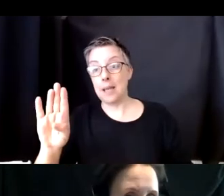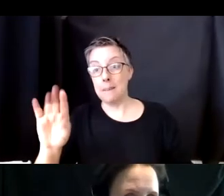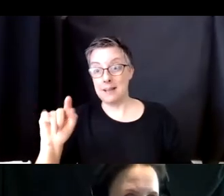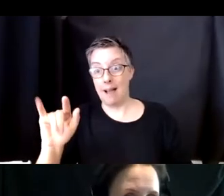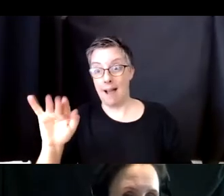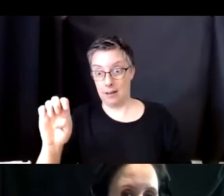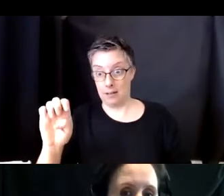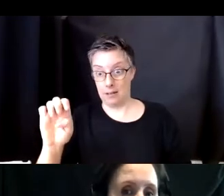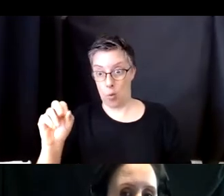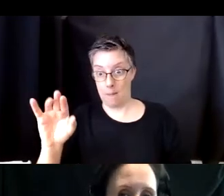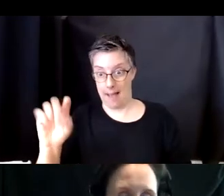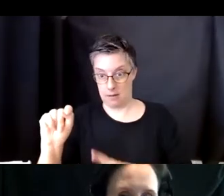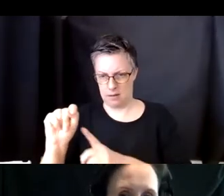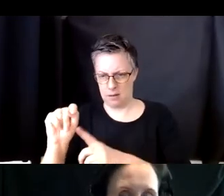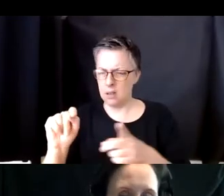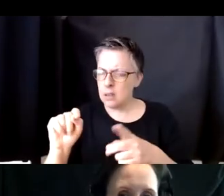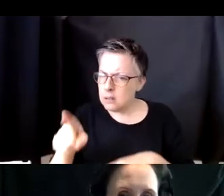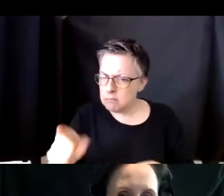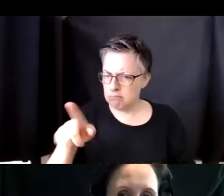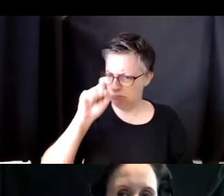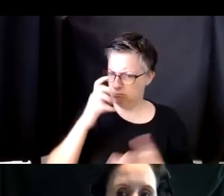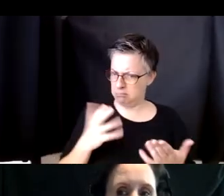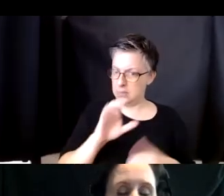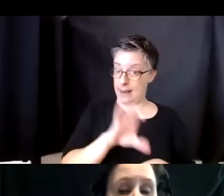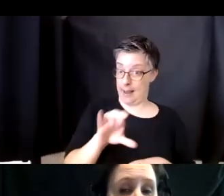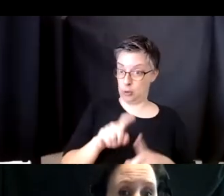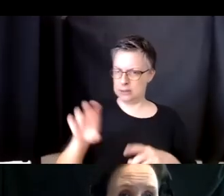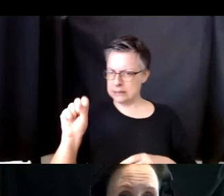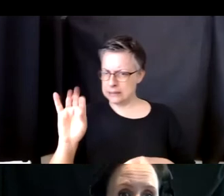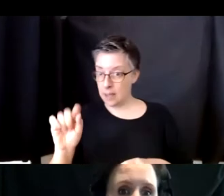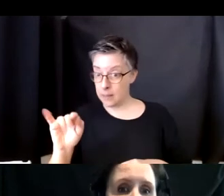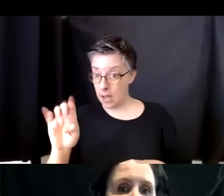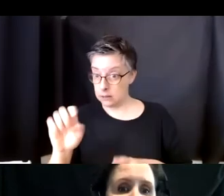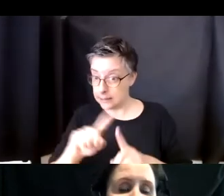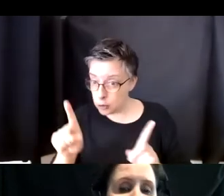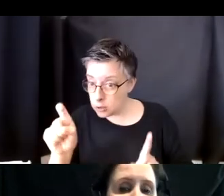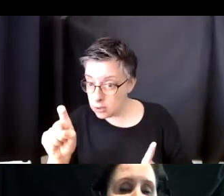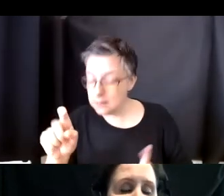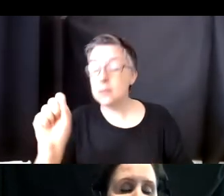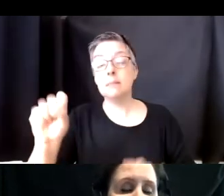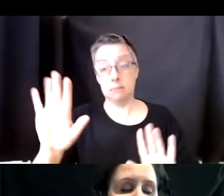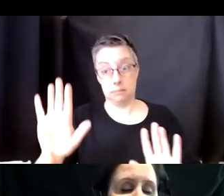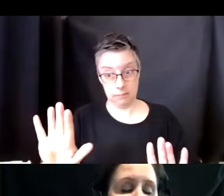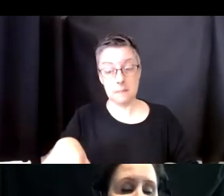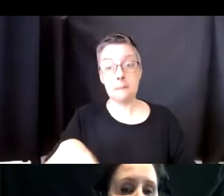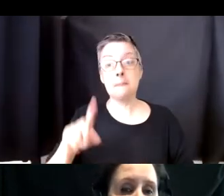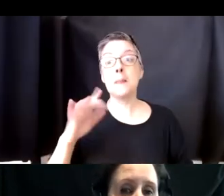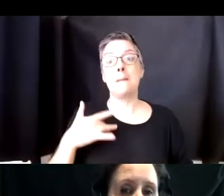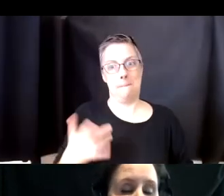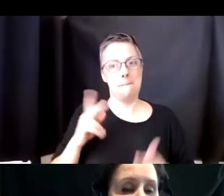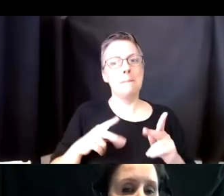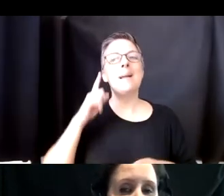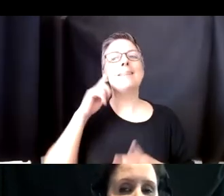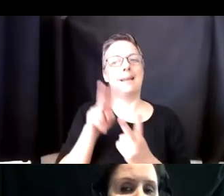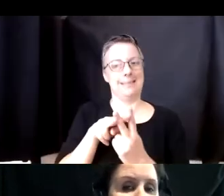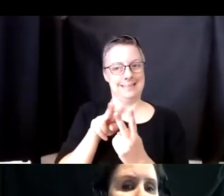is a subtitle? And how is this different from closed caption? It's true that people tend to use these for the same purpose